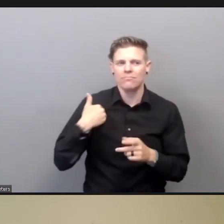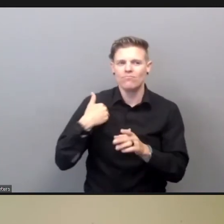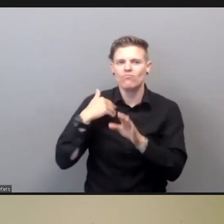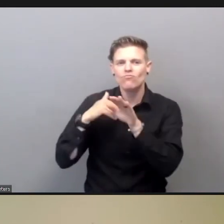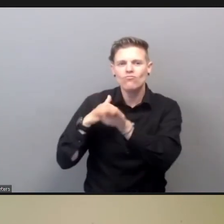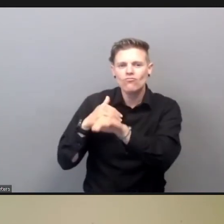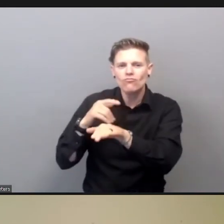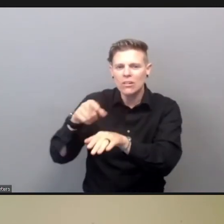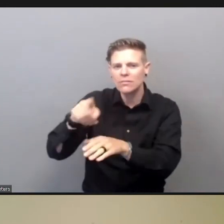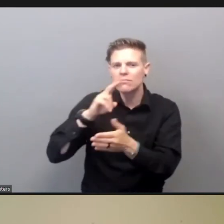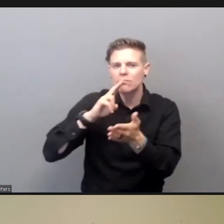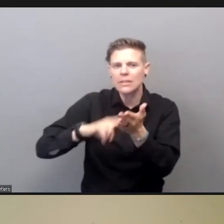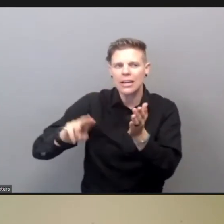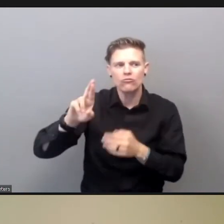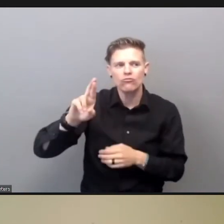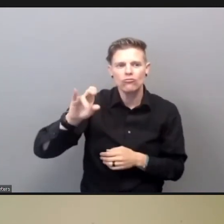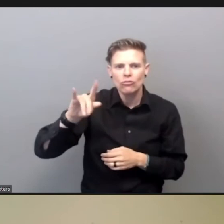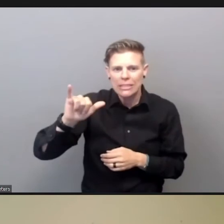Secretary Ricky Cerna.